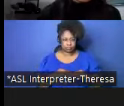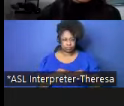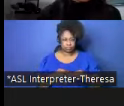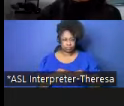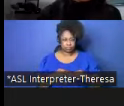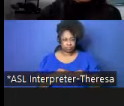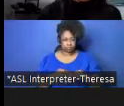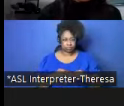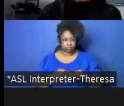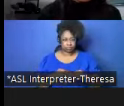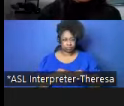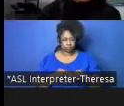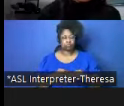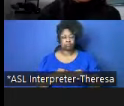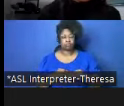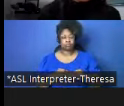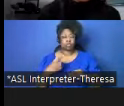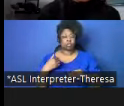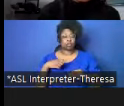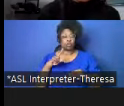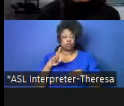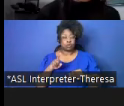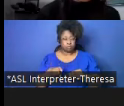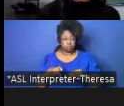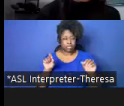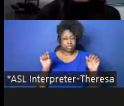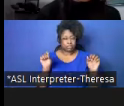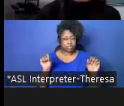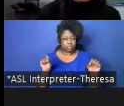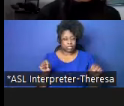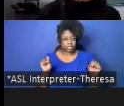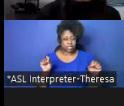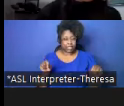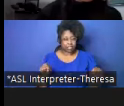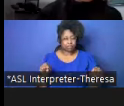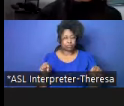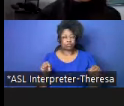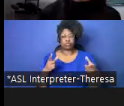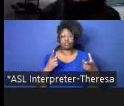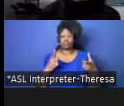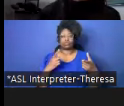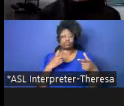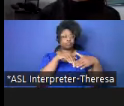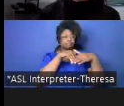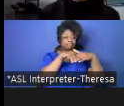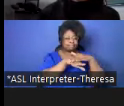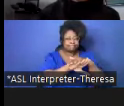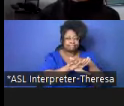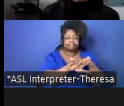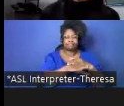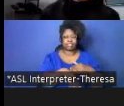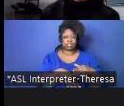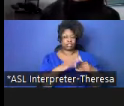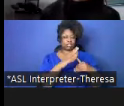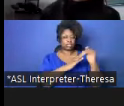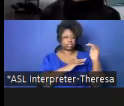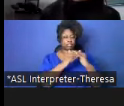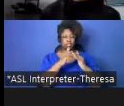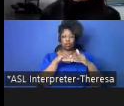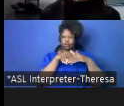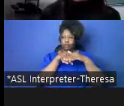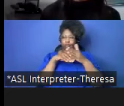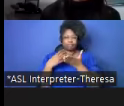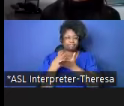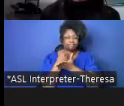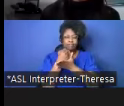access to different types of facilities or emergency services